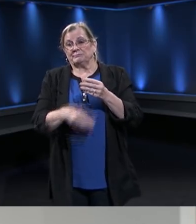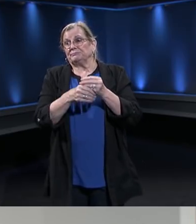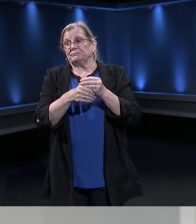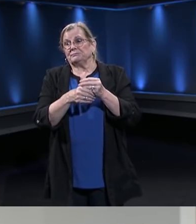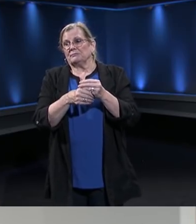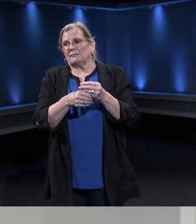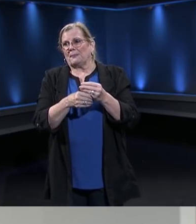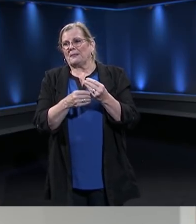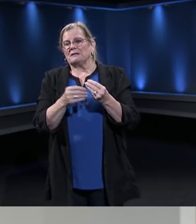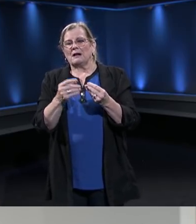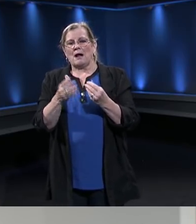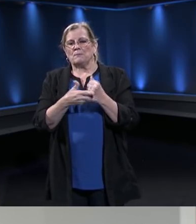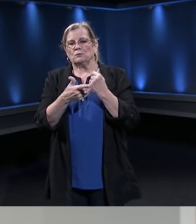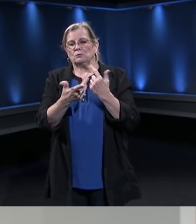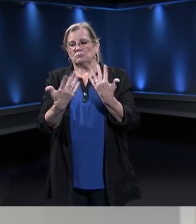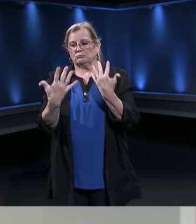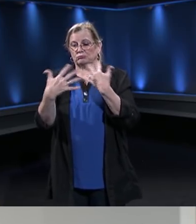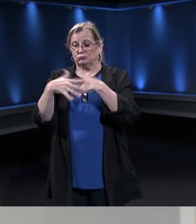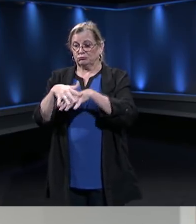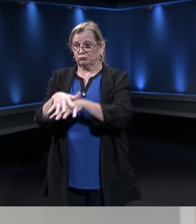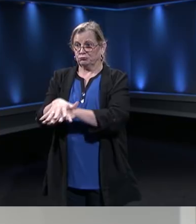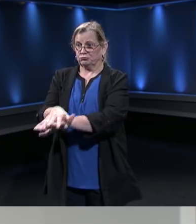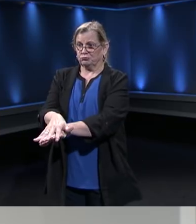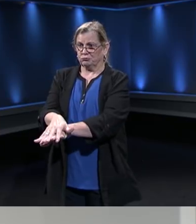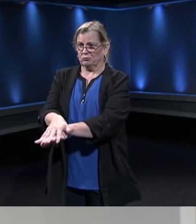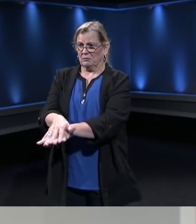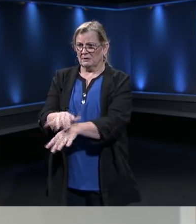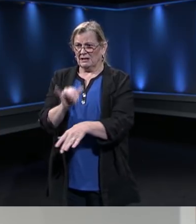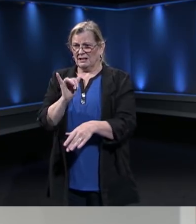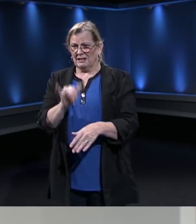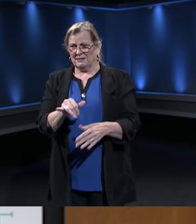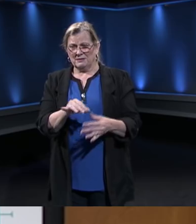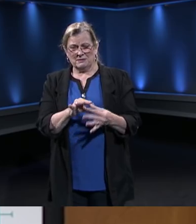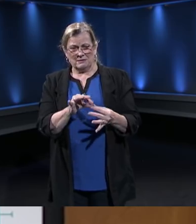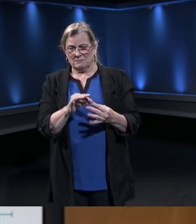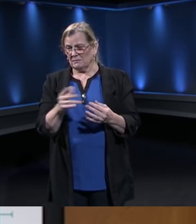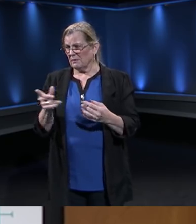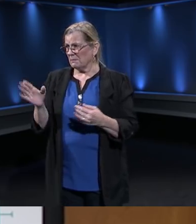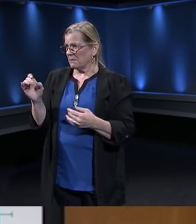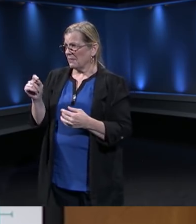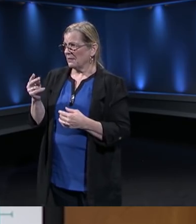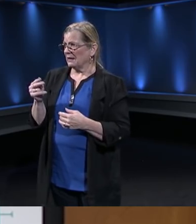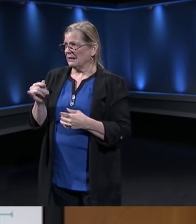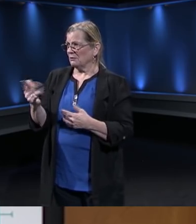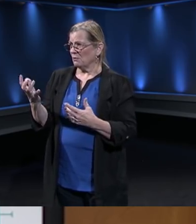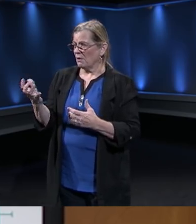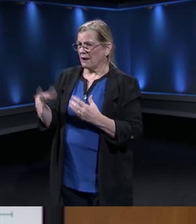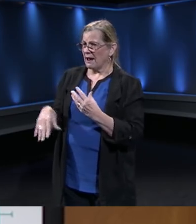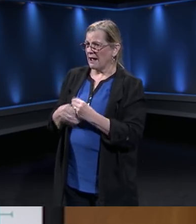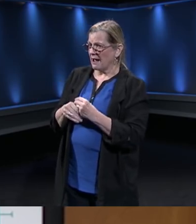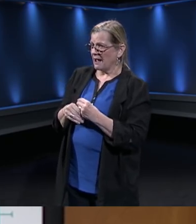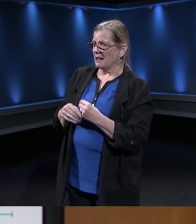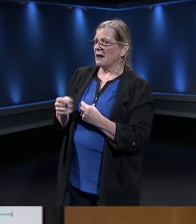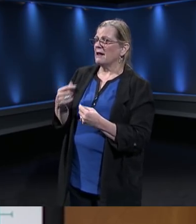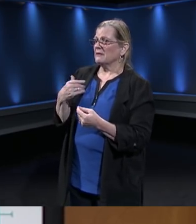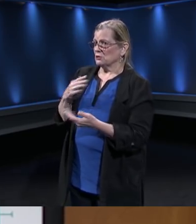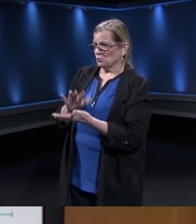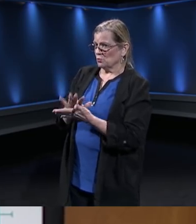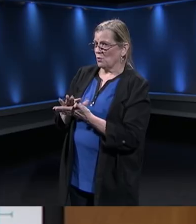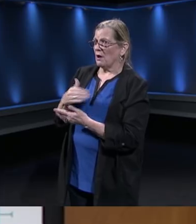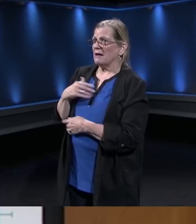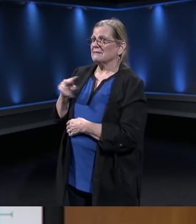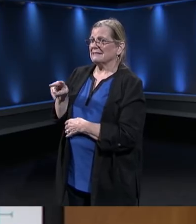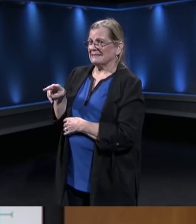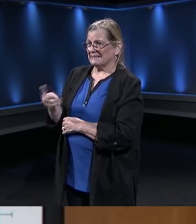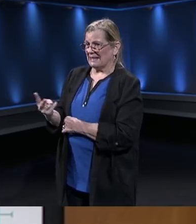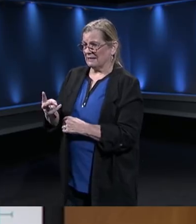see Bethany, is there anything else you would want to elaborate on in that question? I mean, just to add to that, some schools do have second step curriculums and choose to